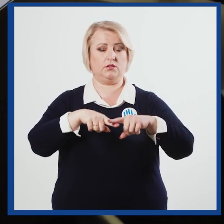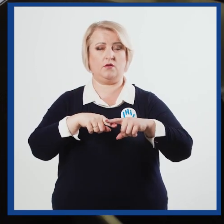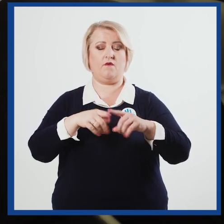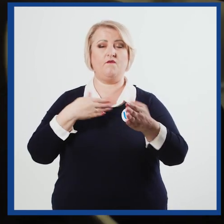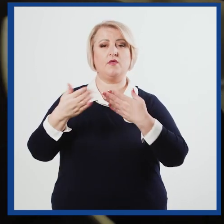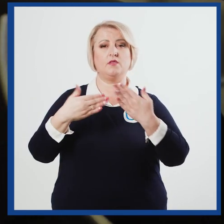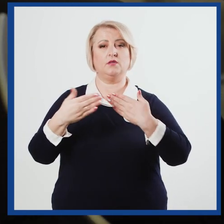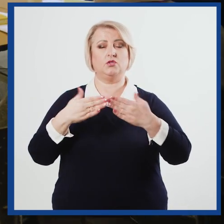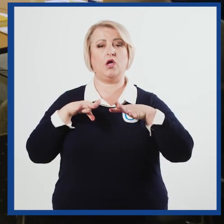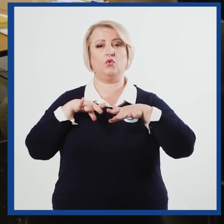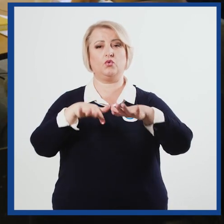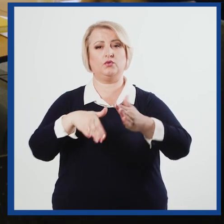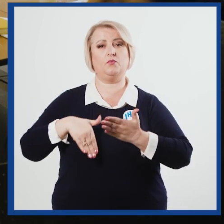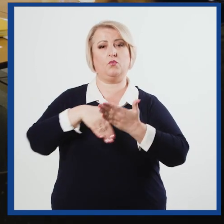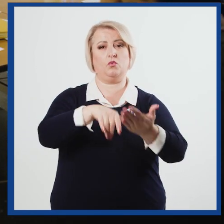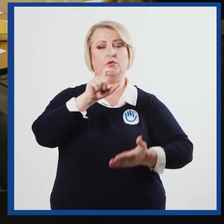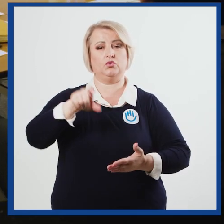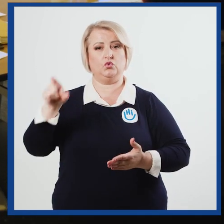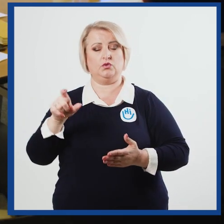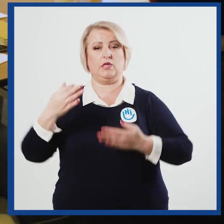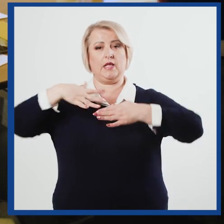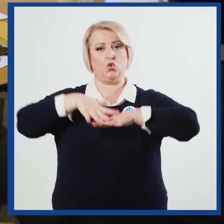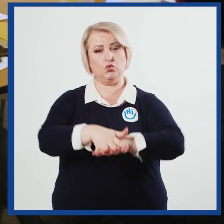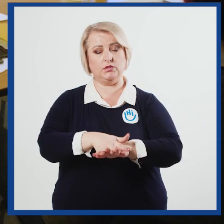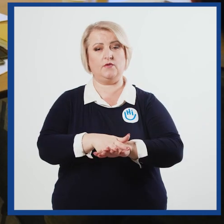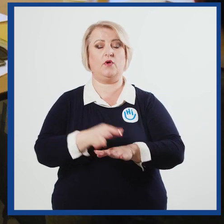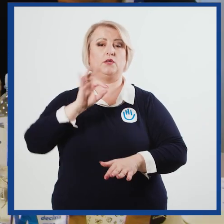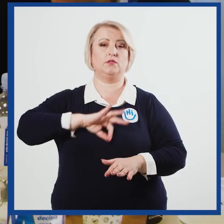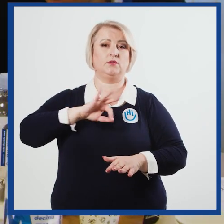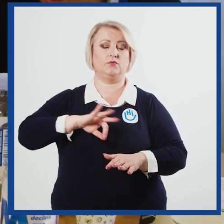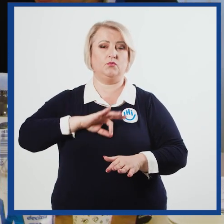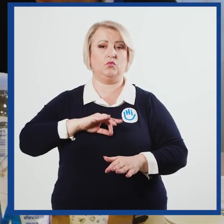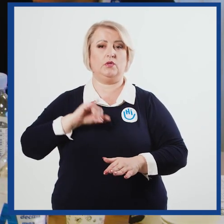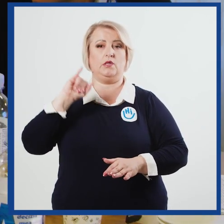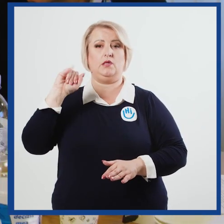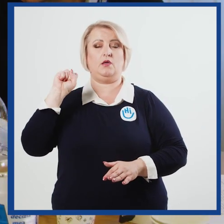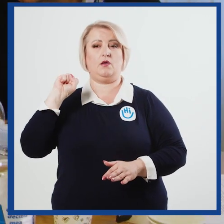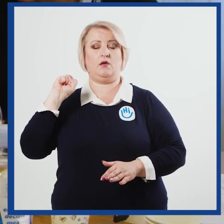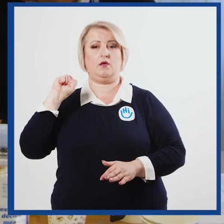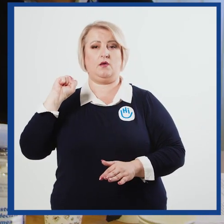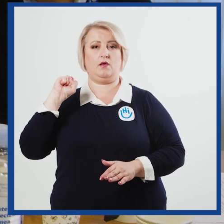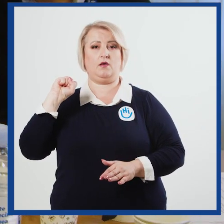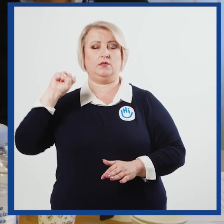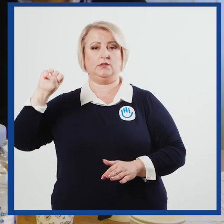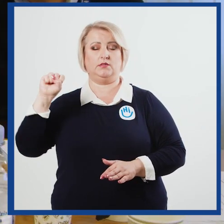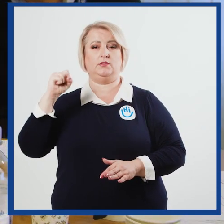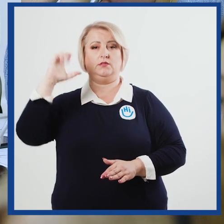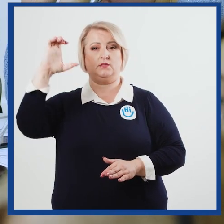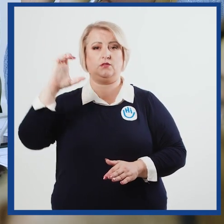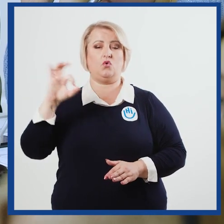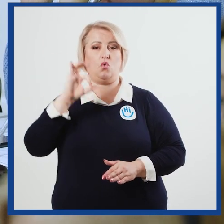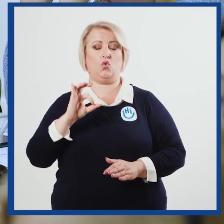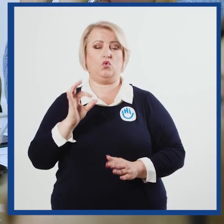on inclusion humanitarian action using IASC guidelines on the inclusion of persons with disabilities